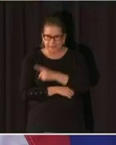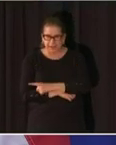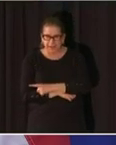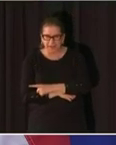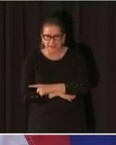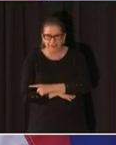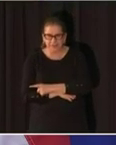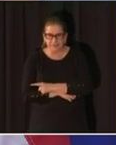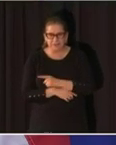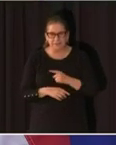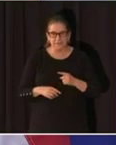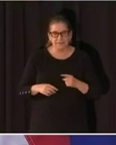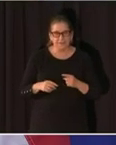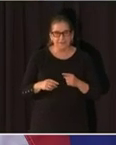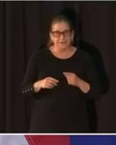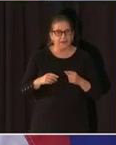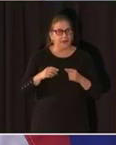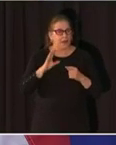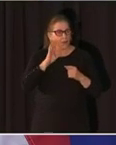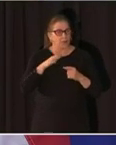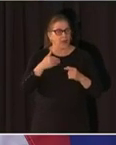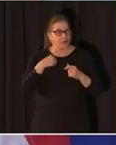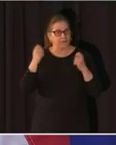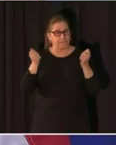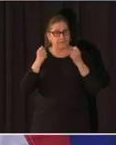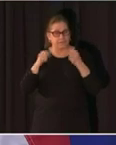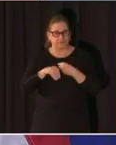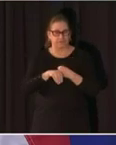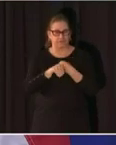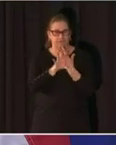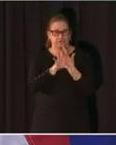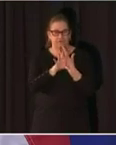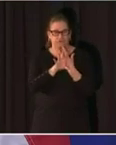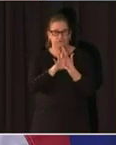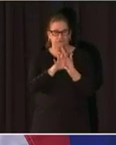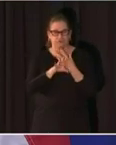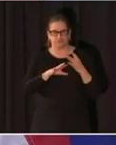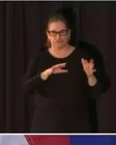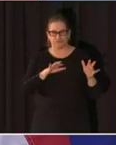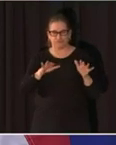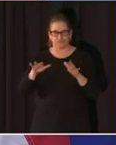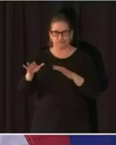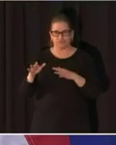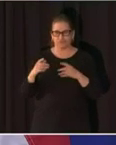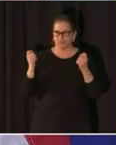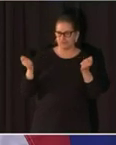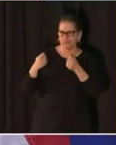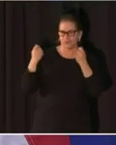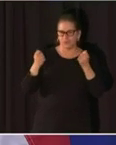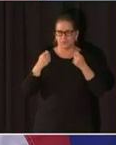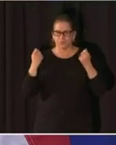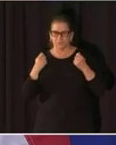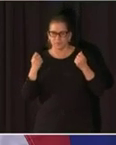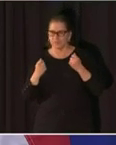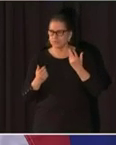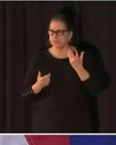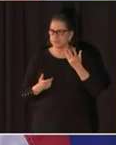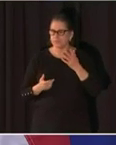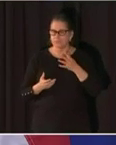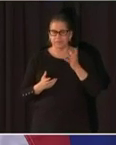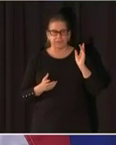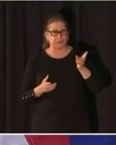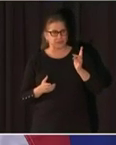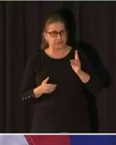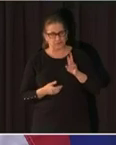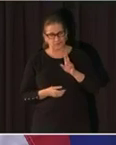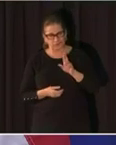city, demonstrating our steadfast commitment to raise awareness about our rich history and about the ongoing quest for